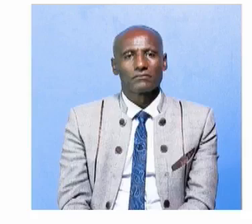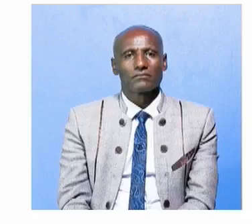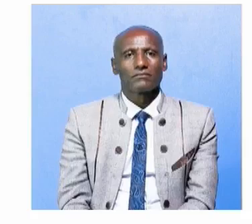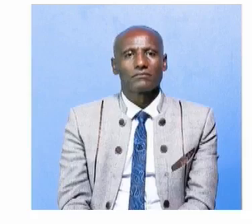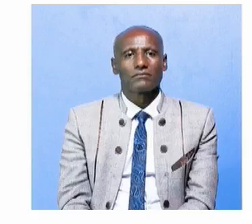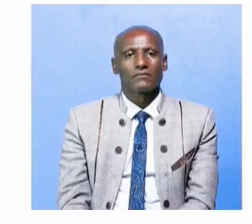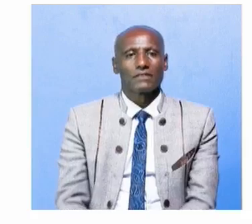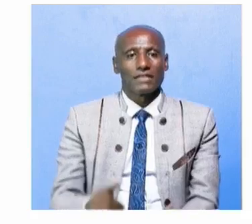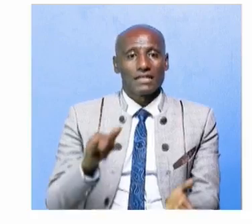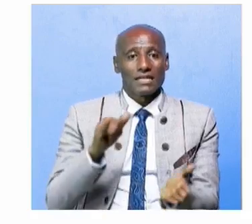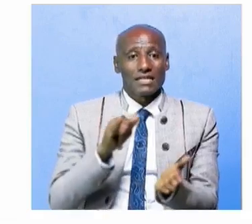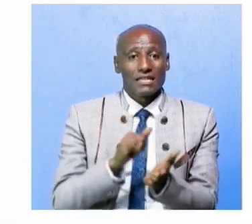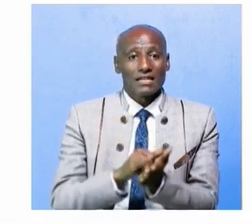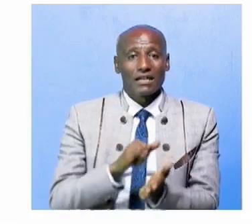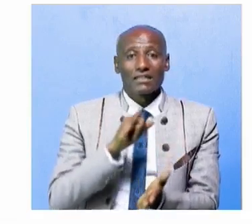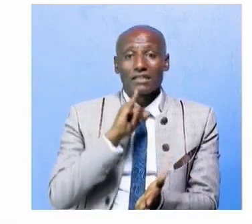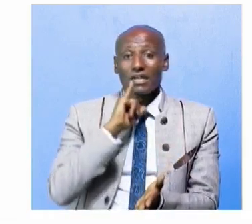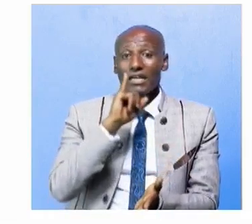That is wrong.